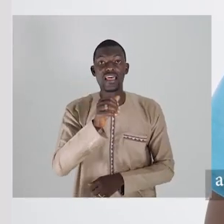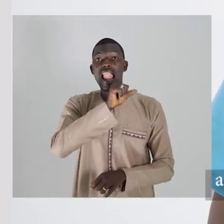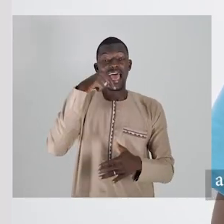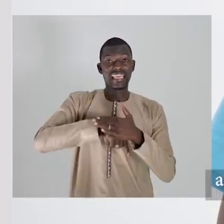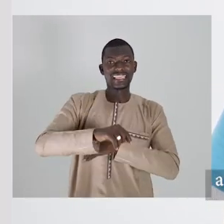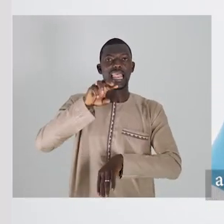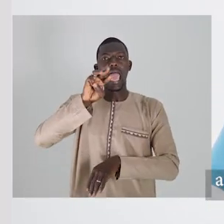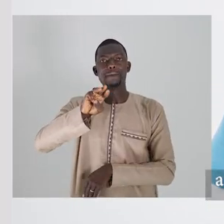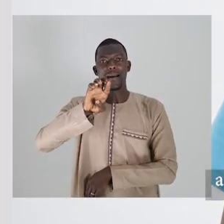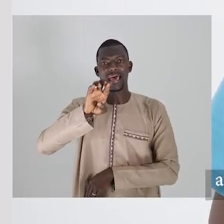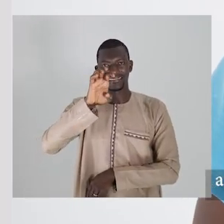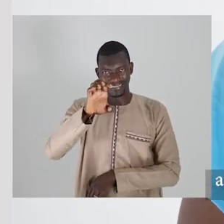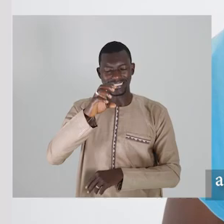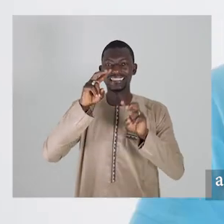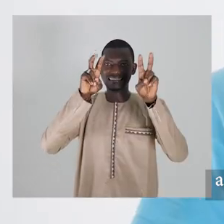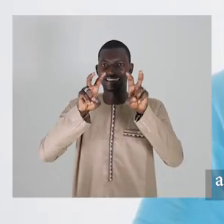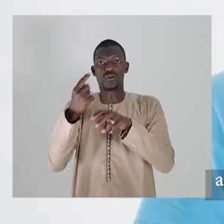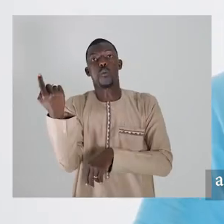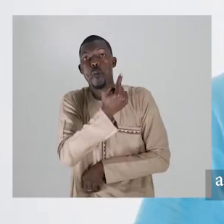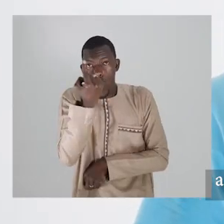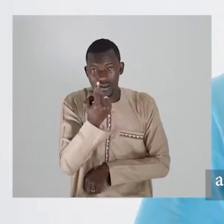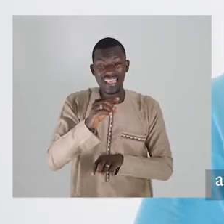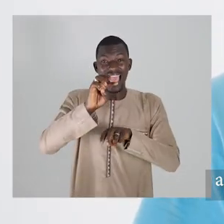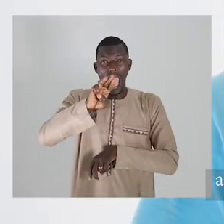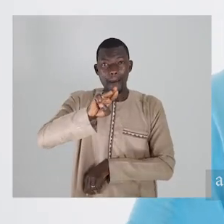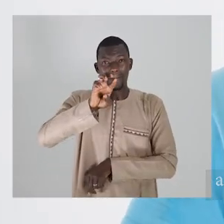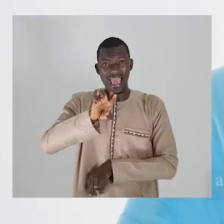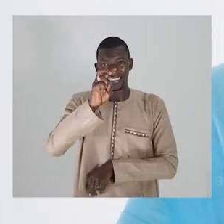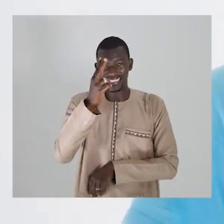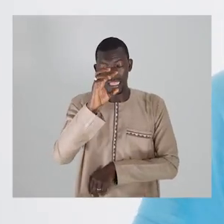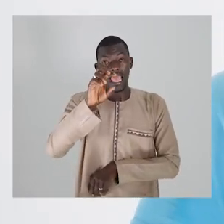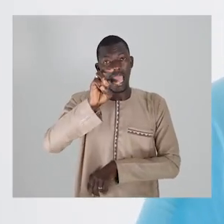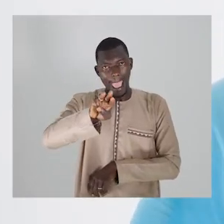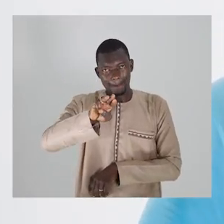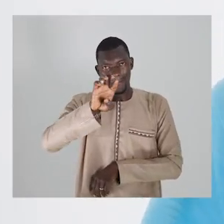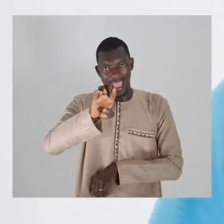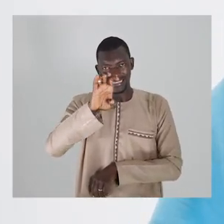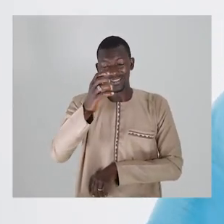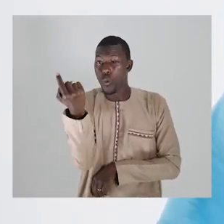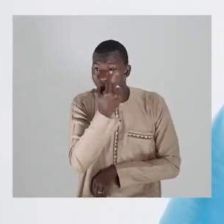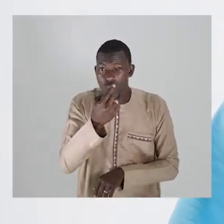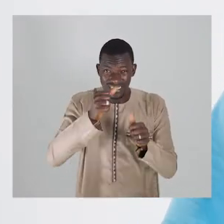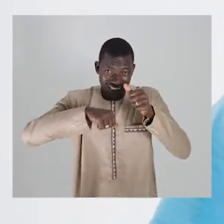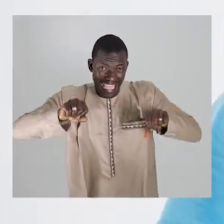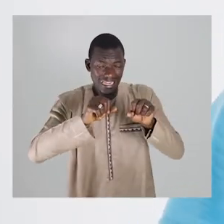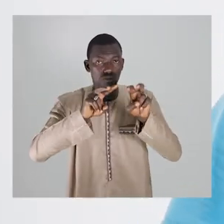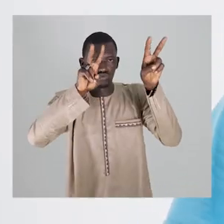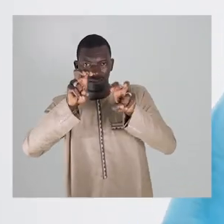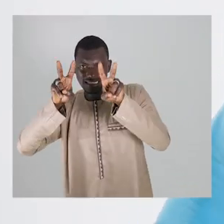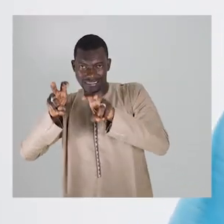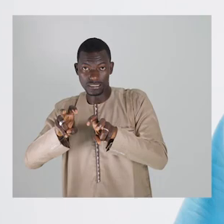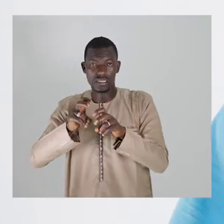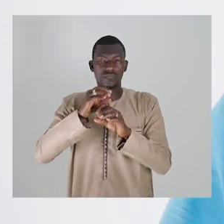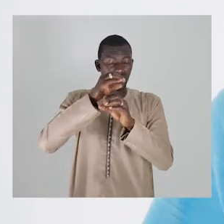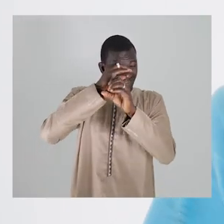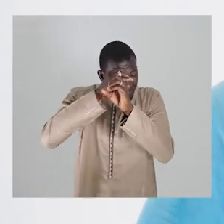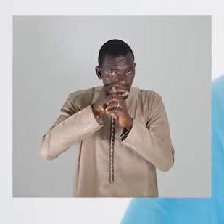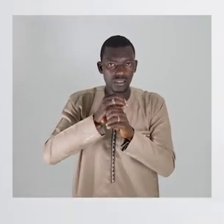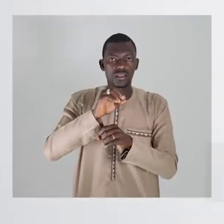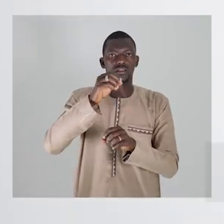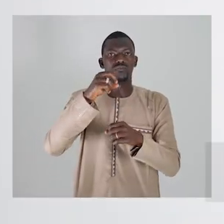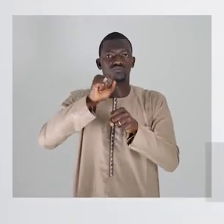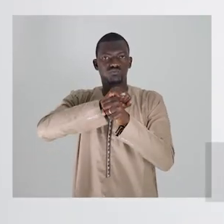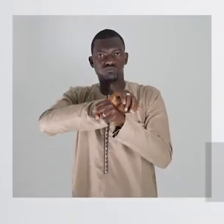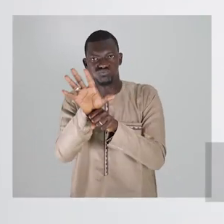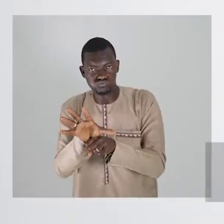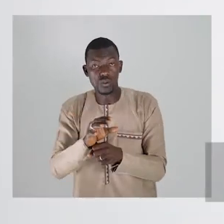so dekké mba ngay tukki di dem ci dëkk yu nga xamné ñu ngi amé COVID-19 légui naka lay def pour xamna amna ko wala awmako so